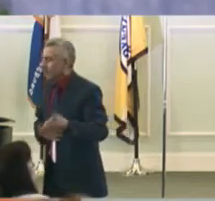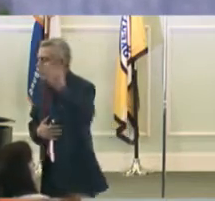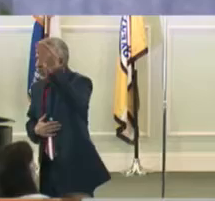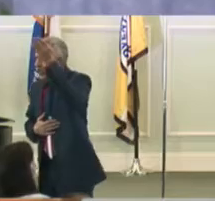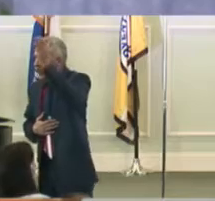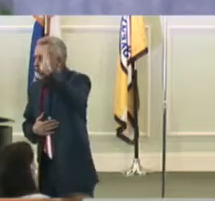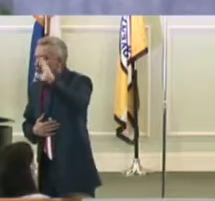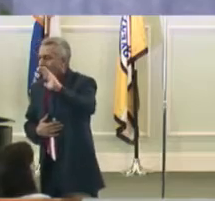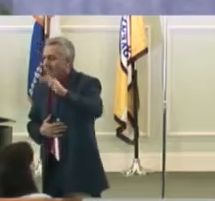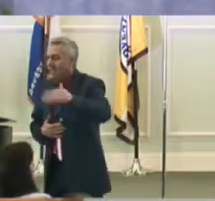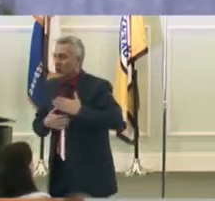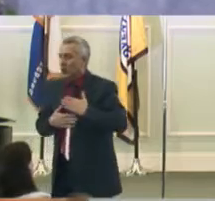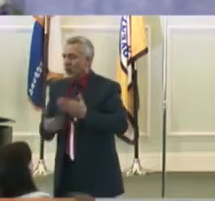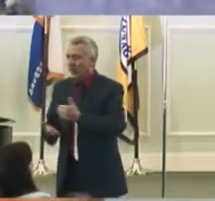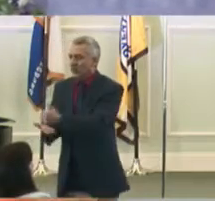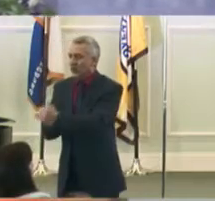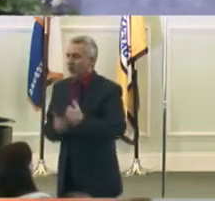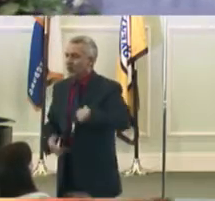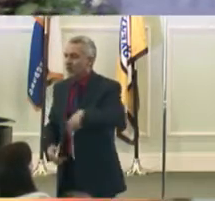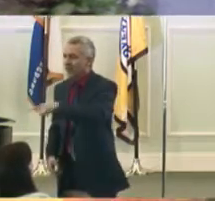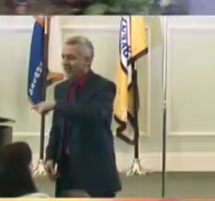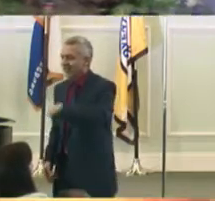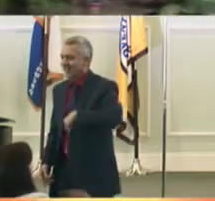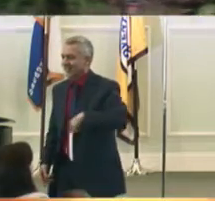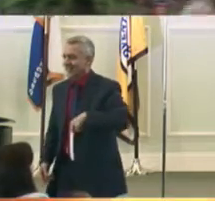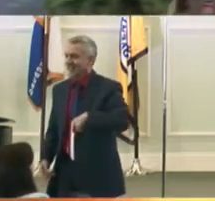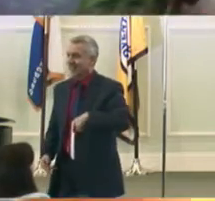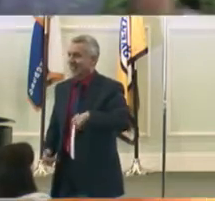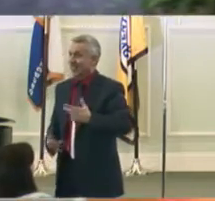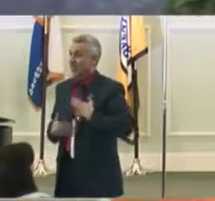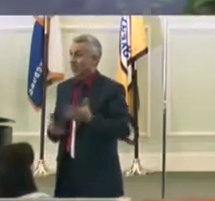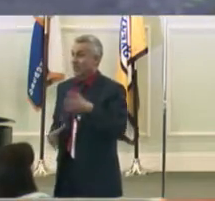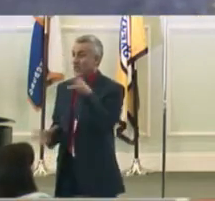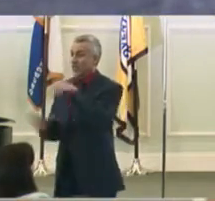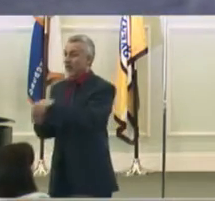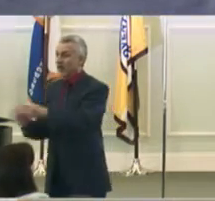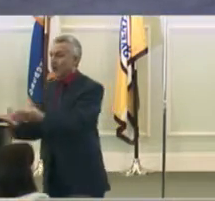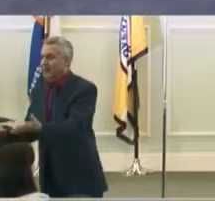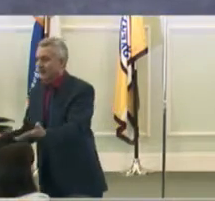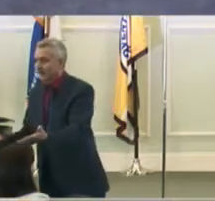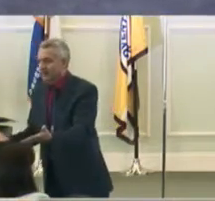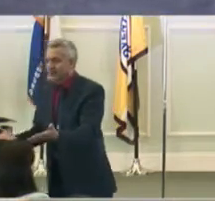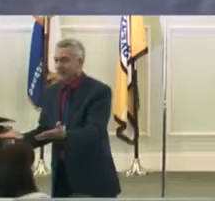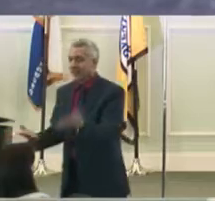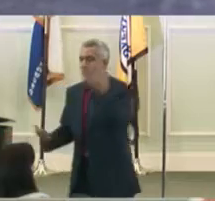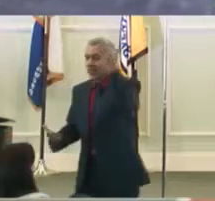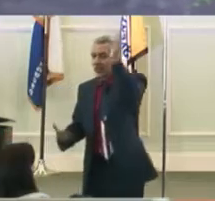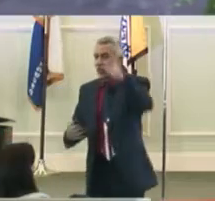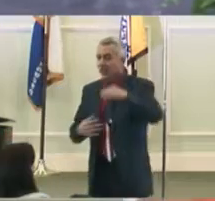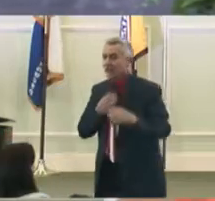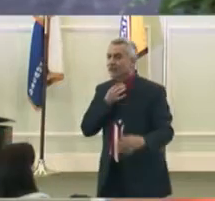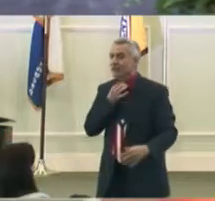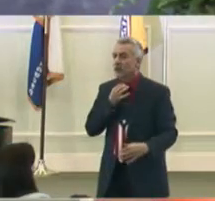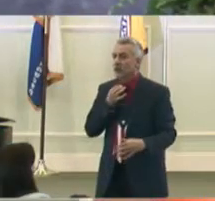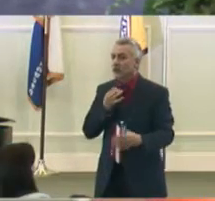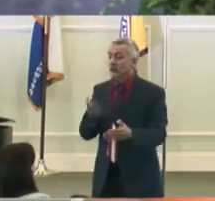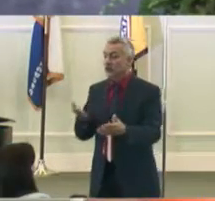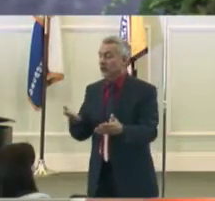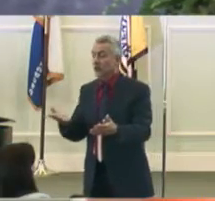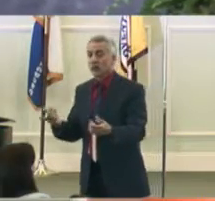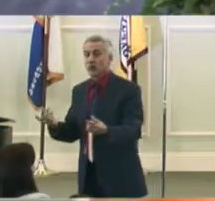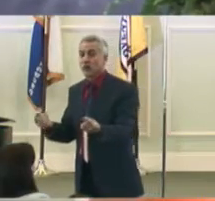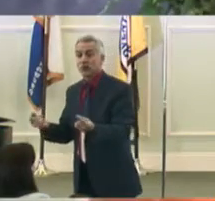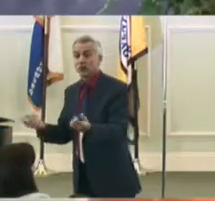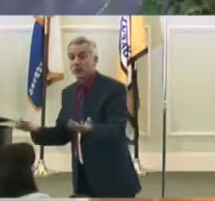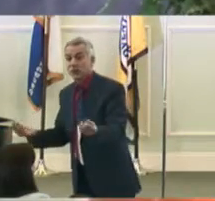go away. I don't want that. He doesn't need to be persuaded to help us. Maybe we need to be persuaded to adjust our